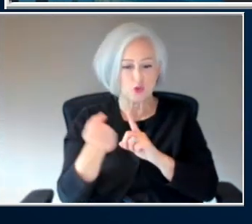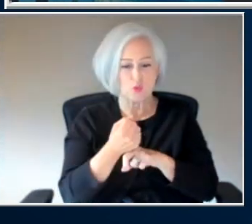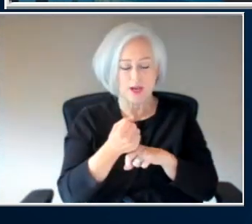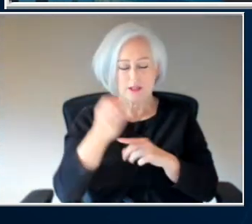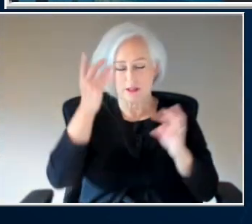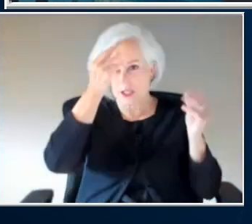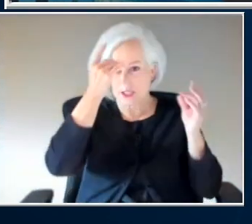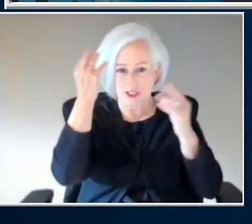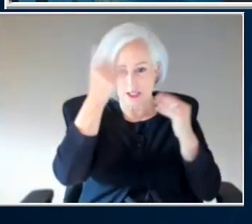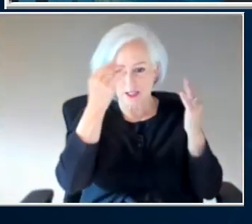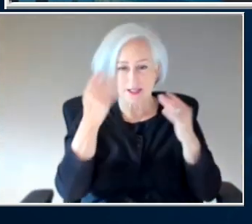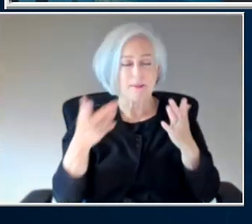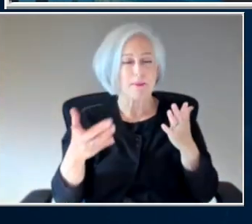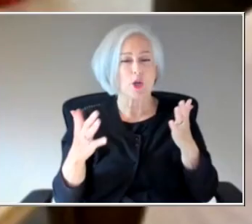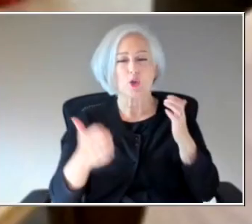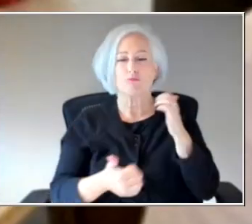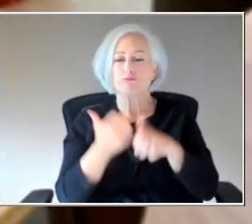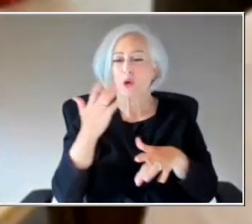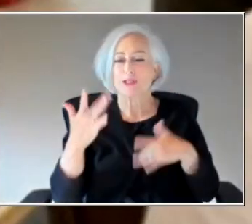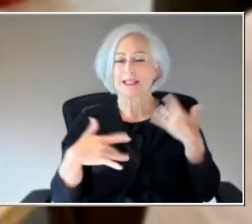most excited about?